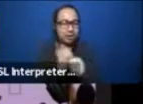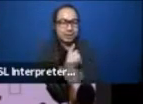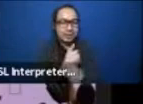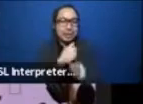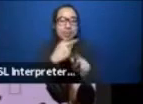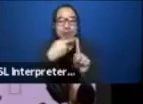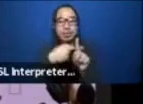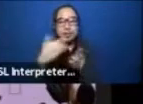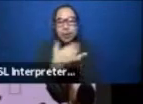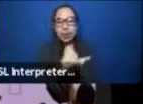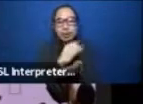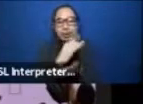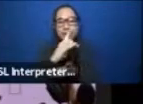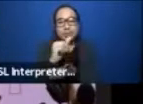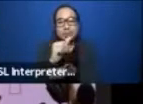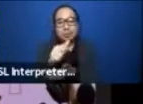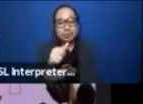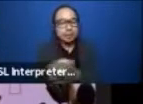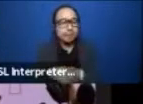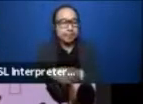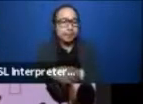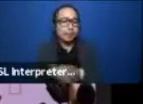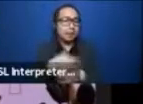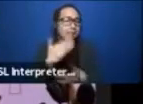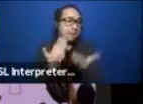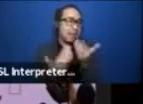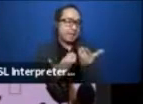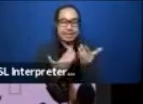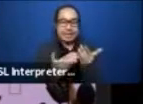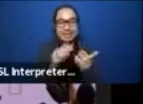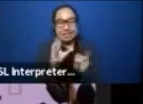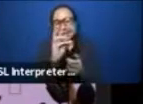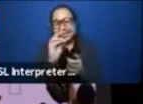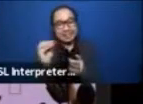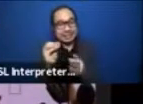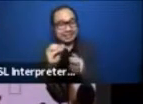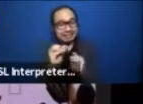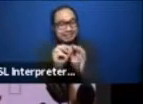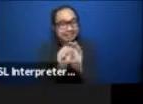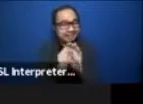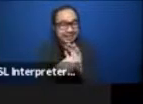just perhaps take 30 to 60 seconds more and finish up if that's okay.